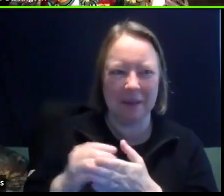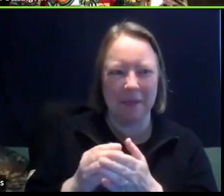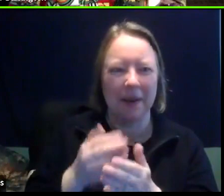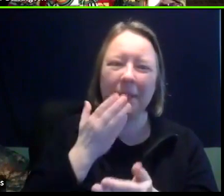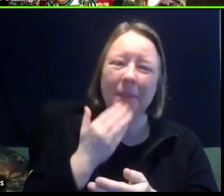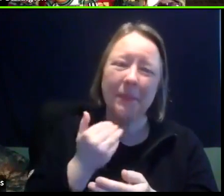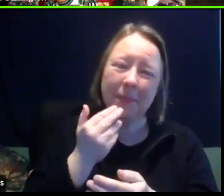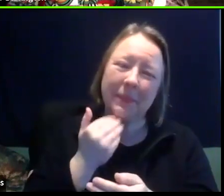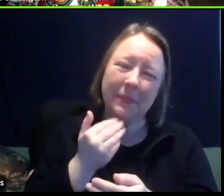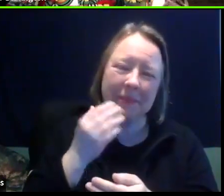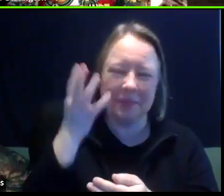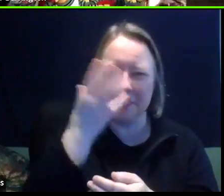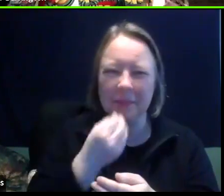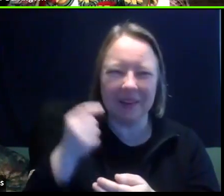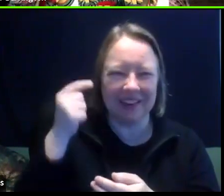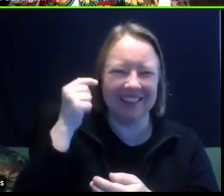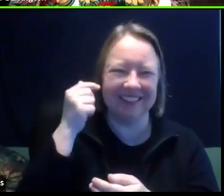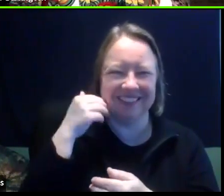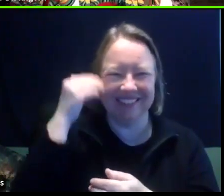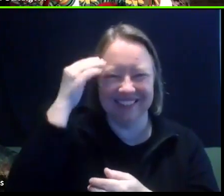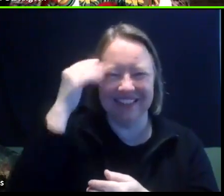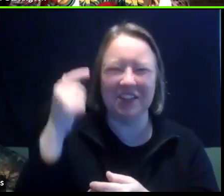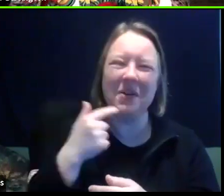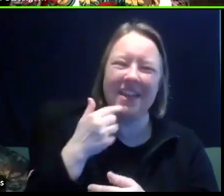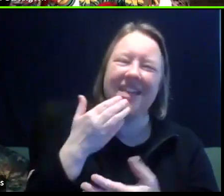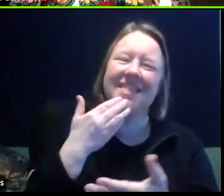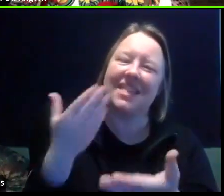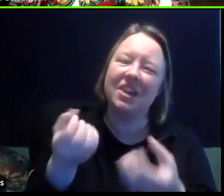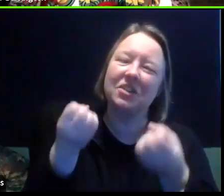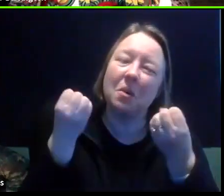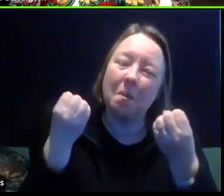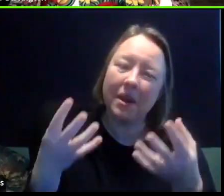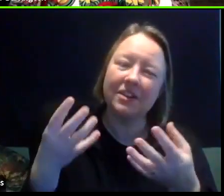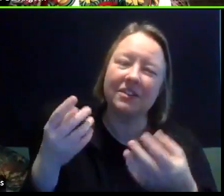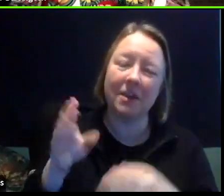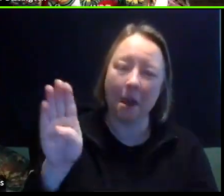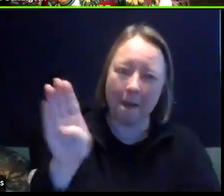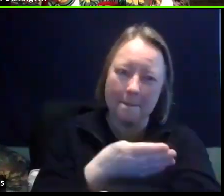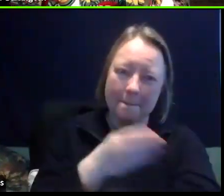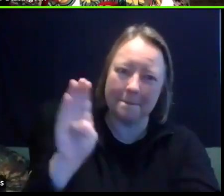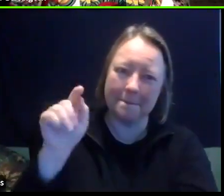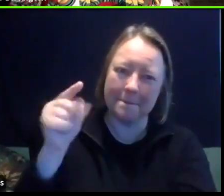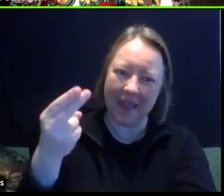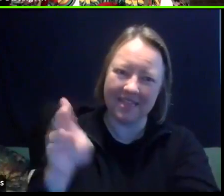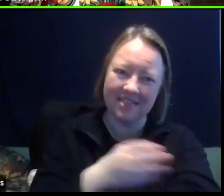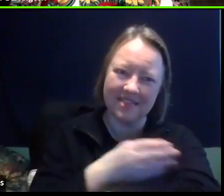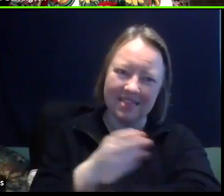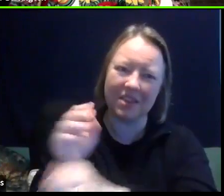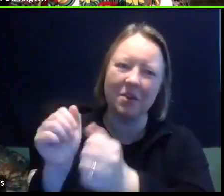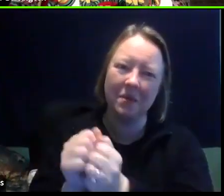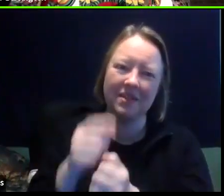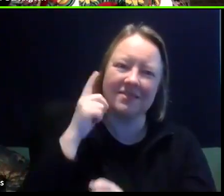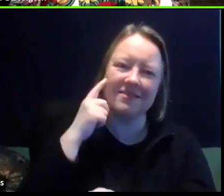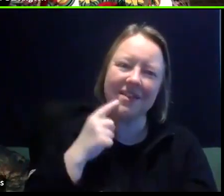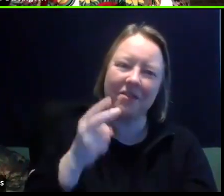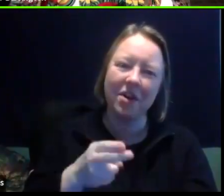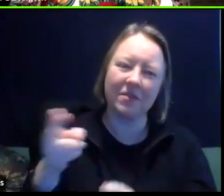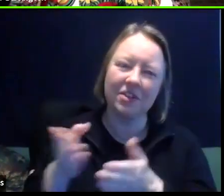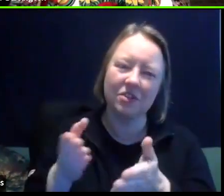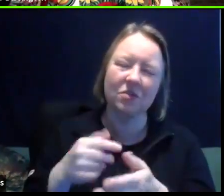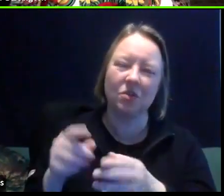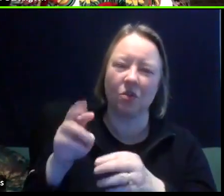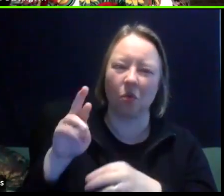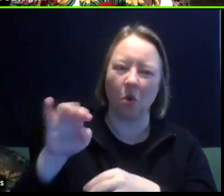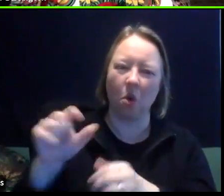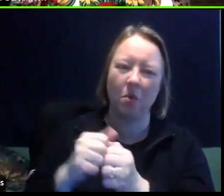peanut head. Yes. We want to say thank you so much to Beth, who's with the Deaf and Hard of Hearing, who's been rolling with us